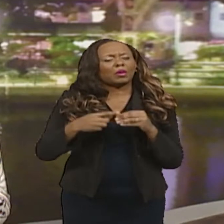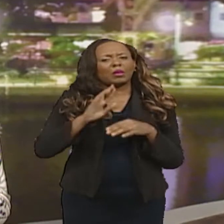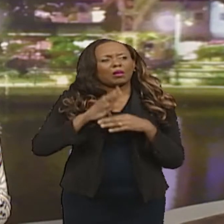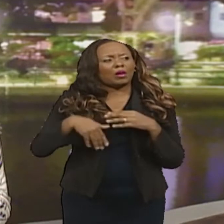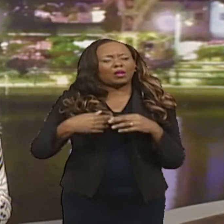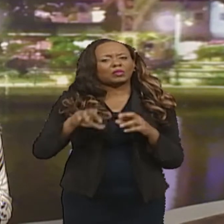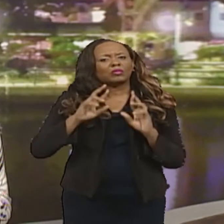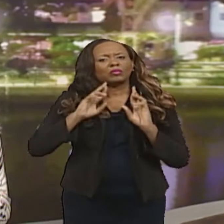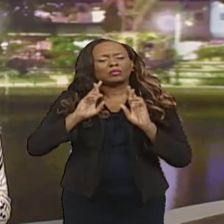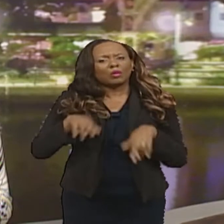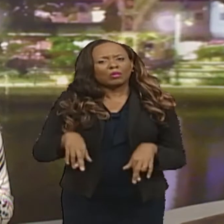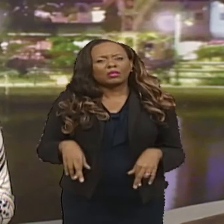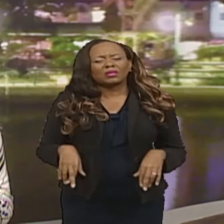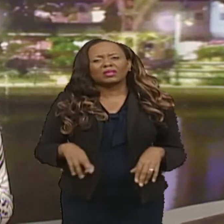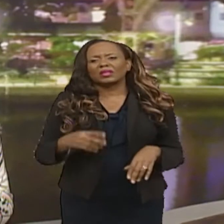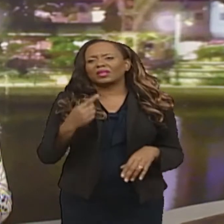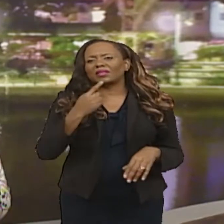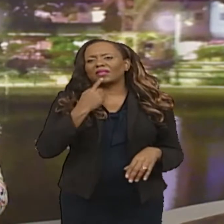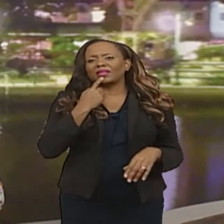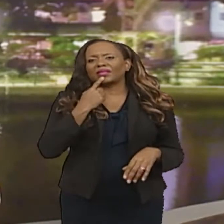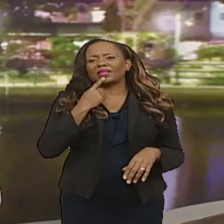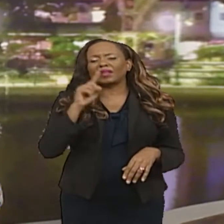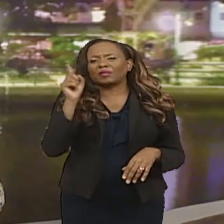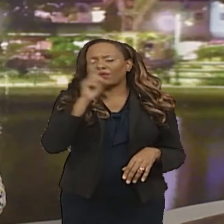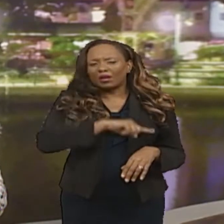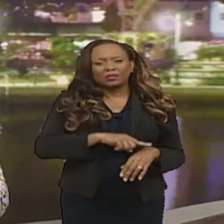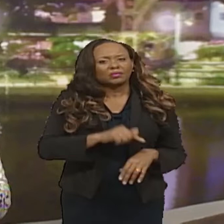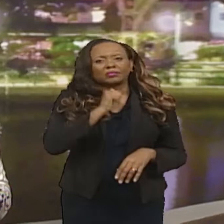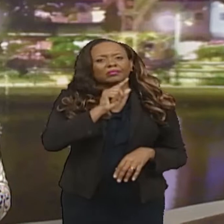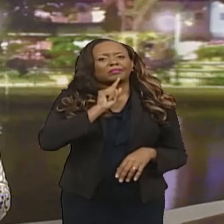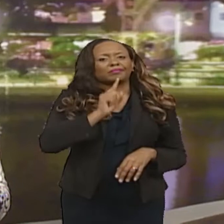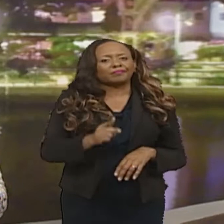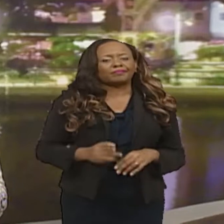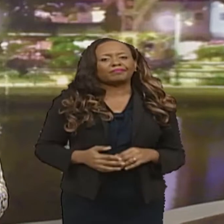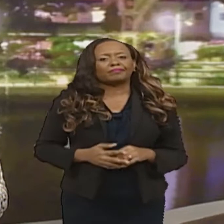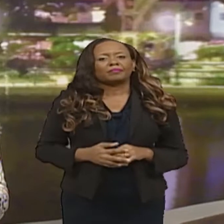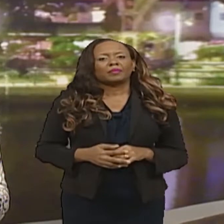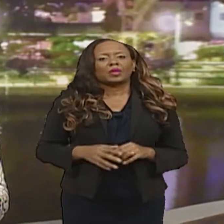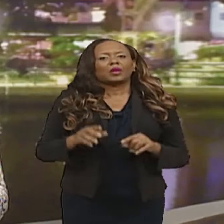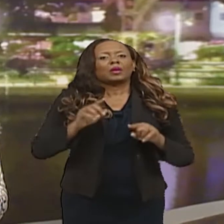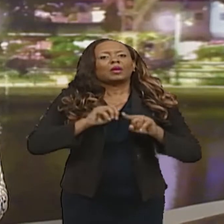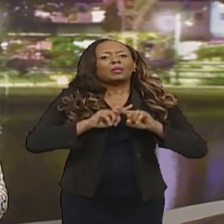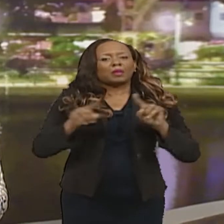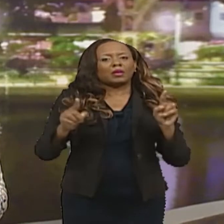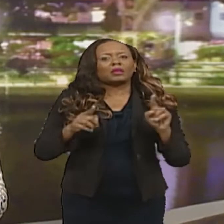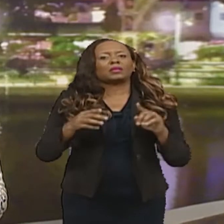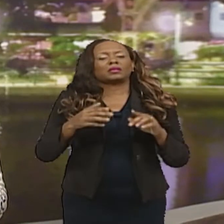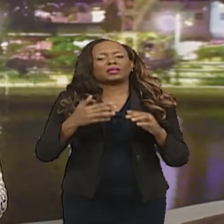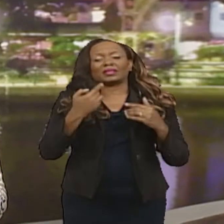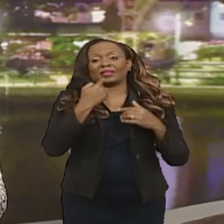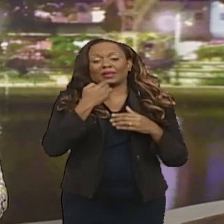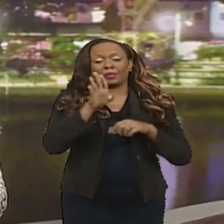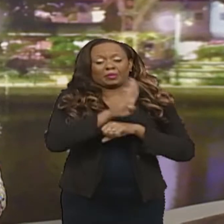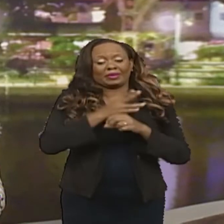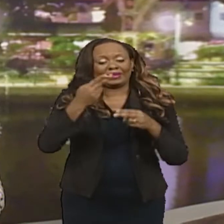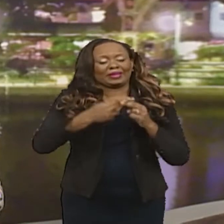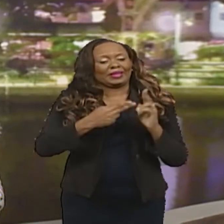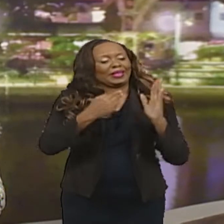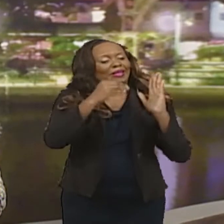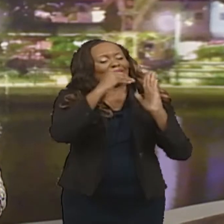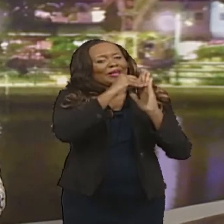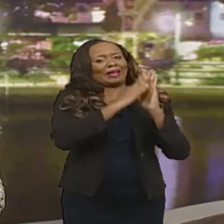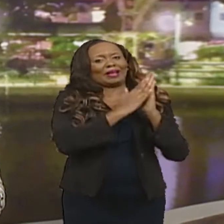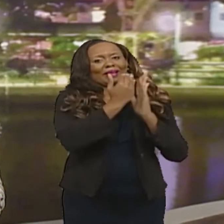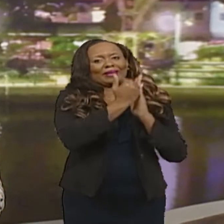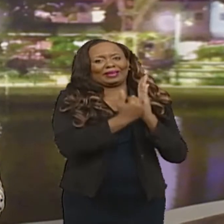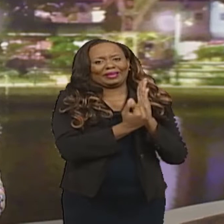OECD, which published the report. The ministry has since been assured that the characterization of the list of jurisdictions